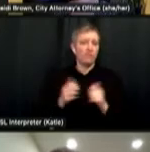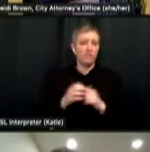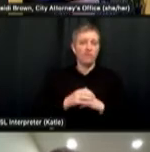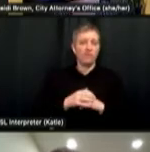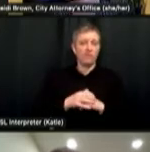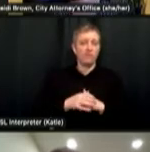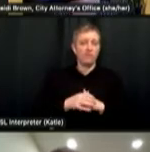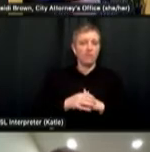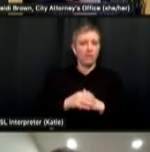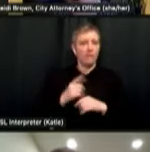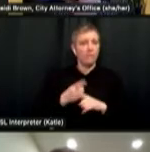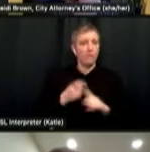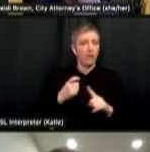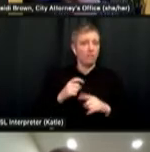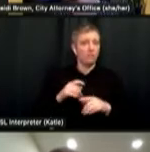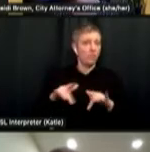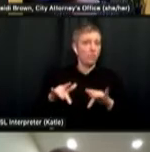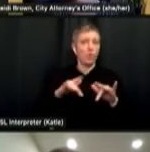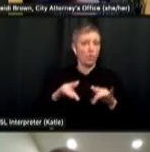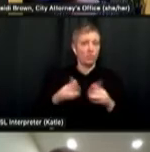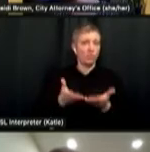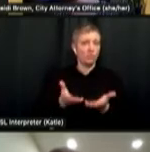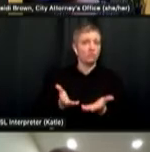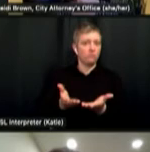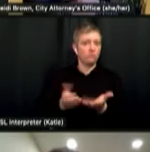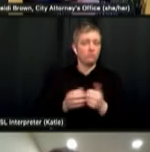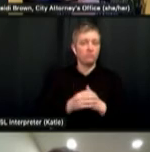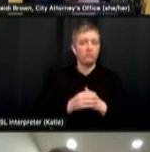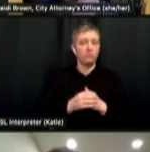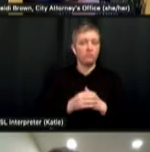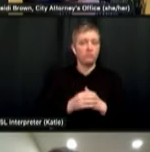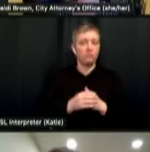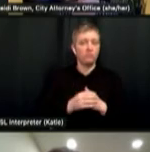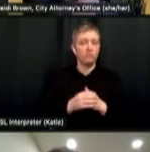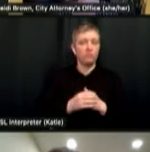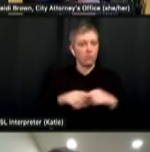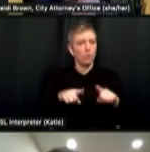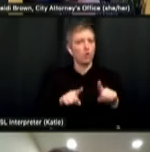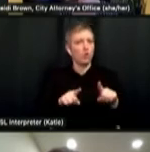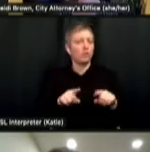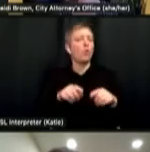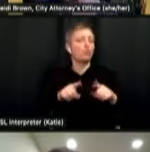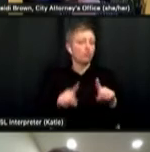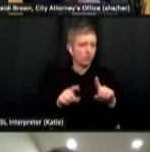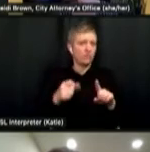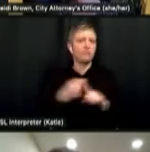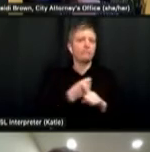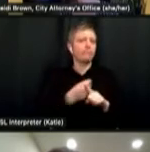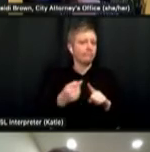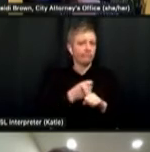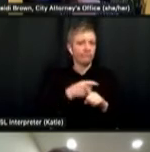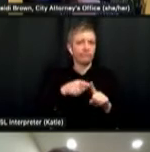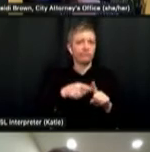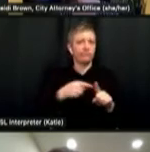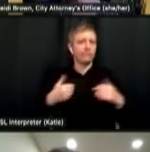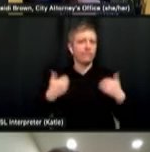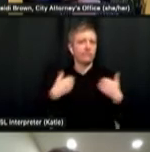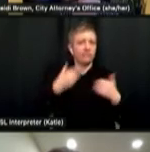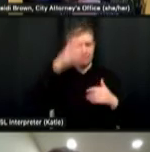body cam during the beating of the young man to death, you know.